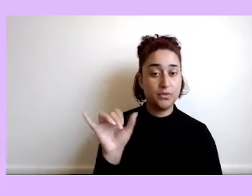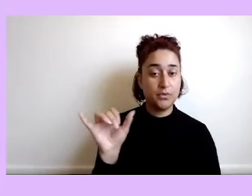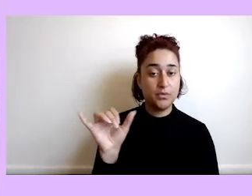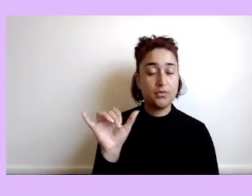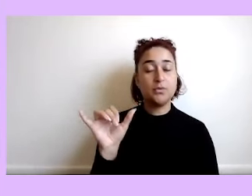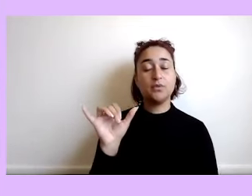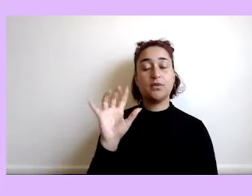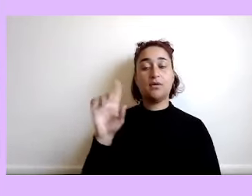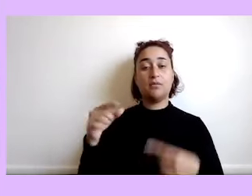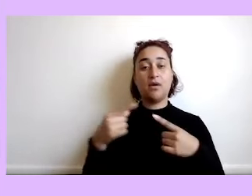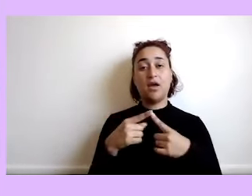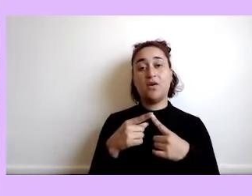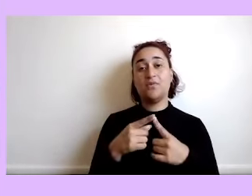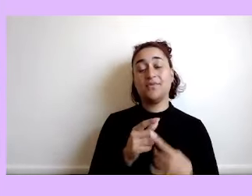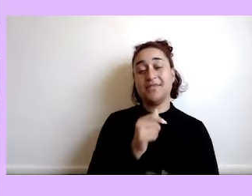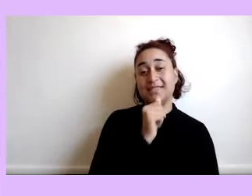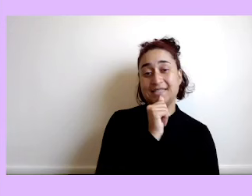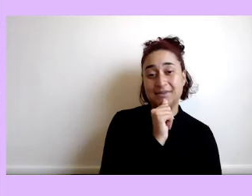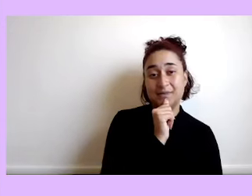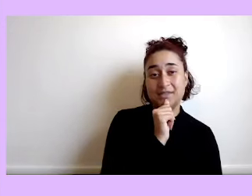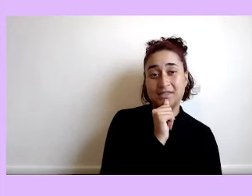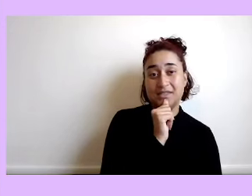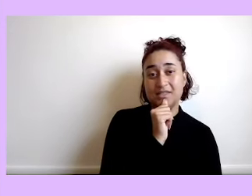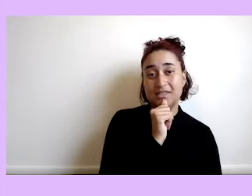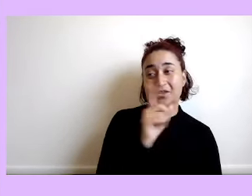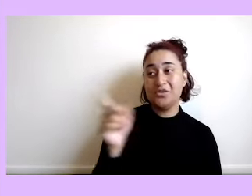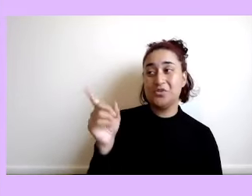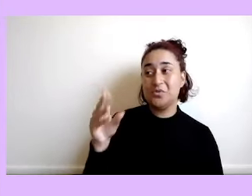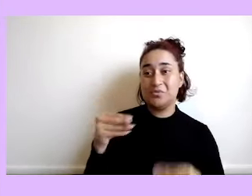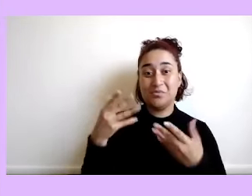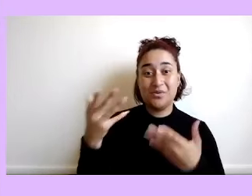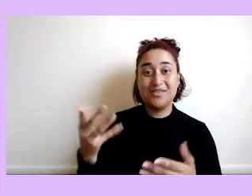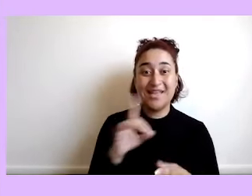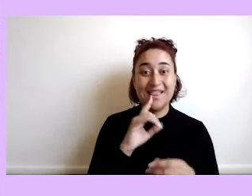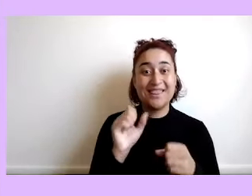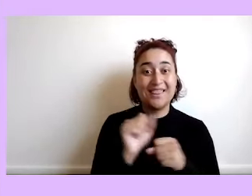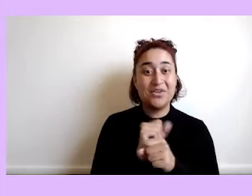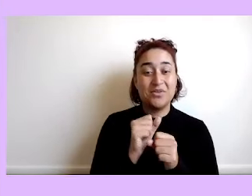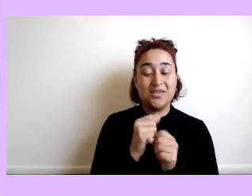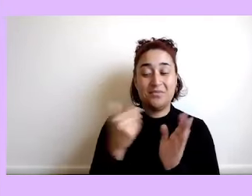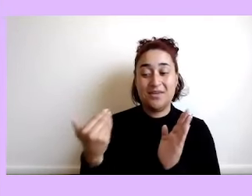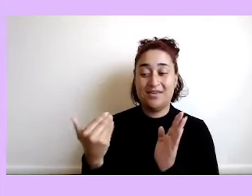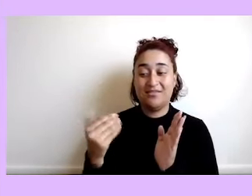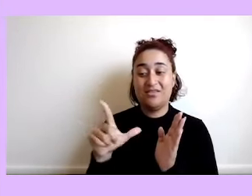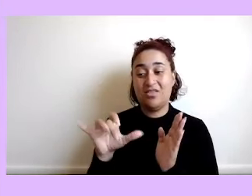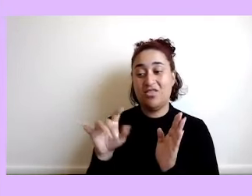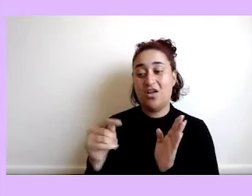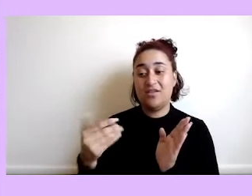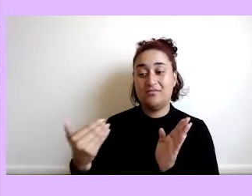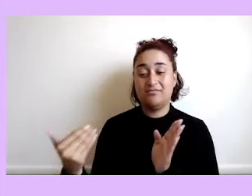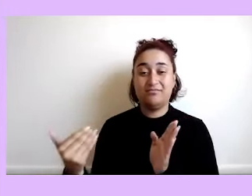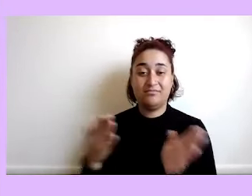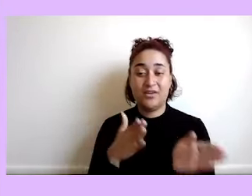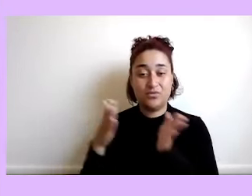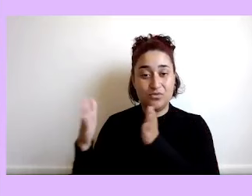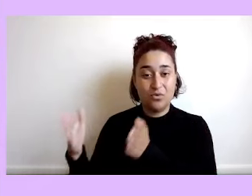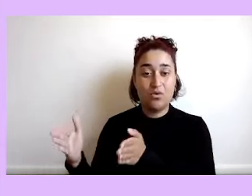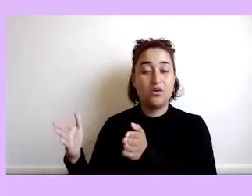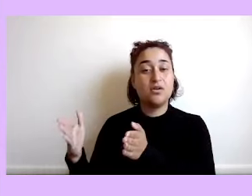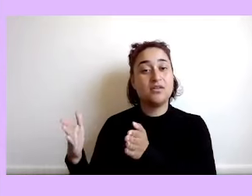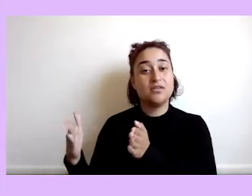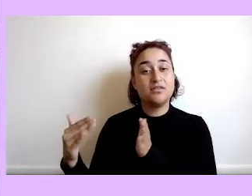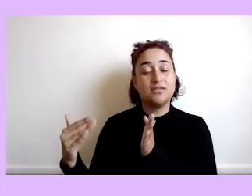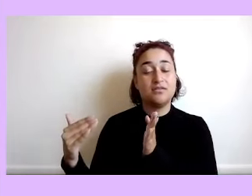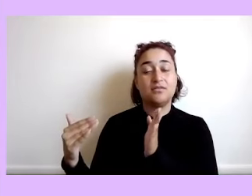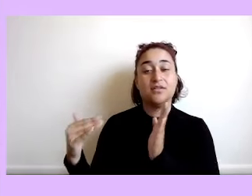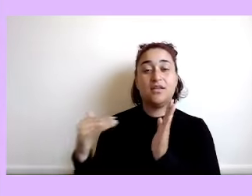About the intimacy of what you were proposing and that literally buying in the lot next door against us being sometimes in